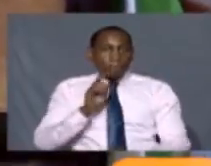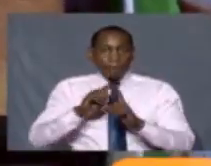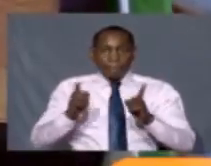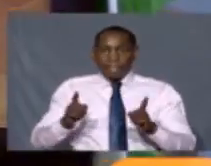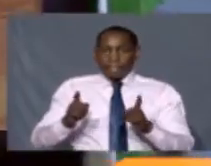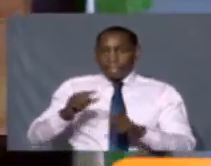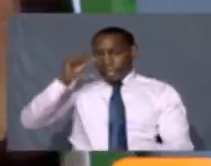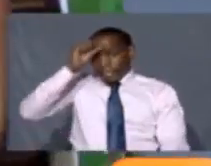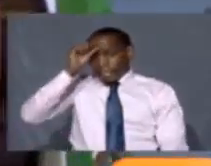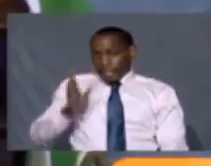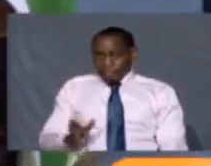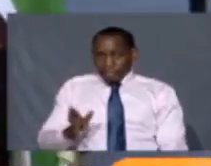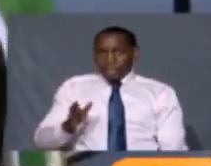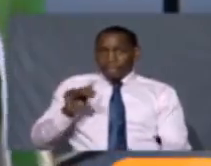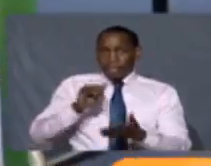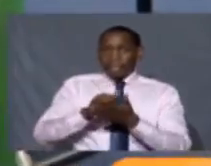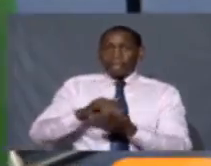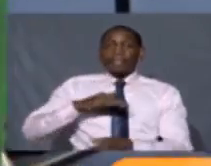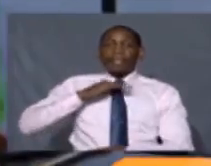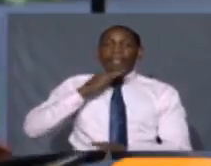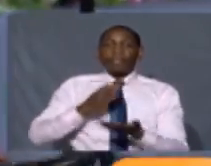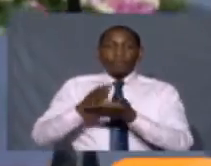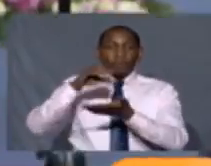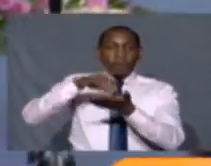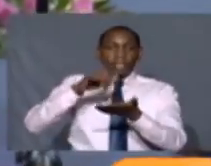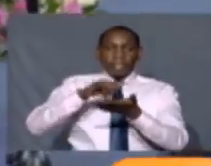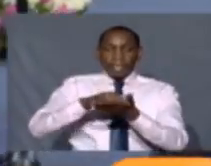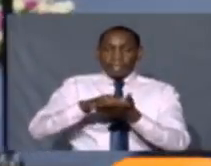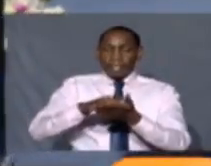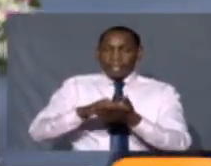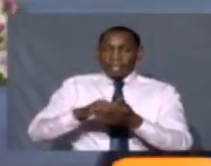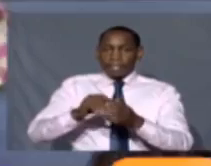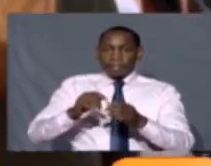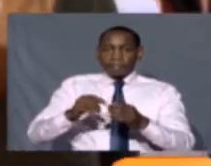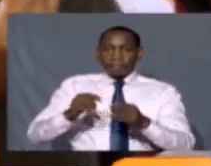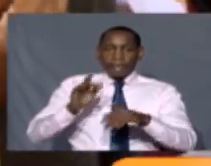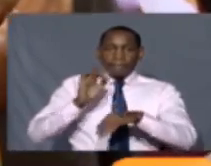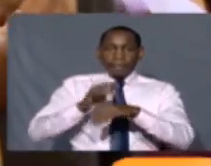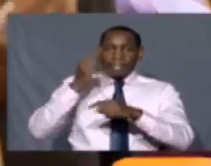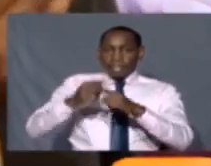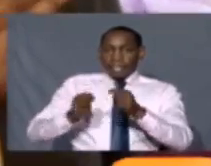chief executive officer who succumbed to a condition that first hit her in